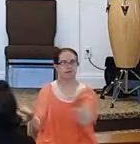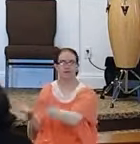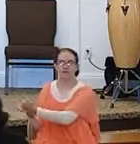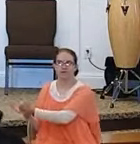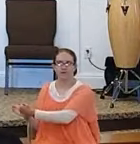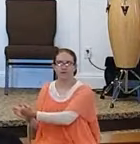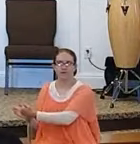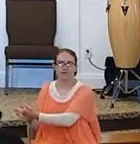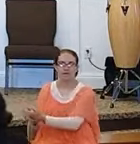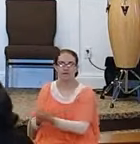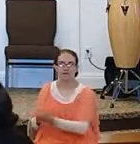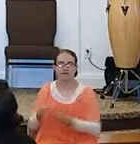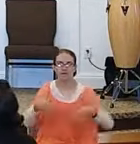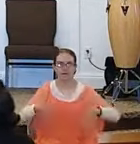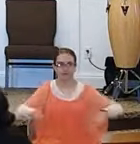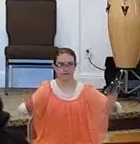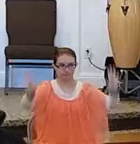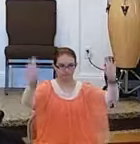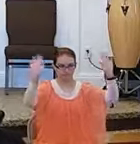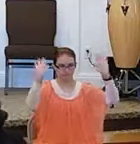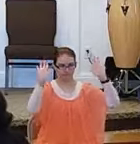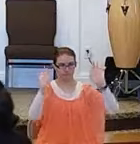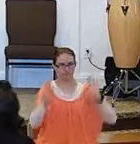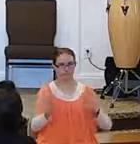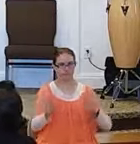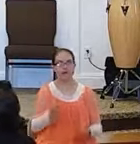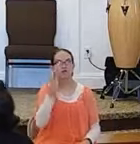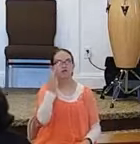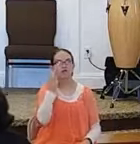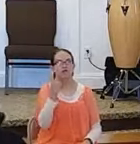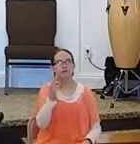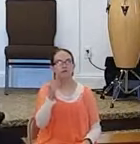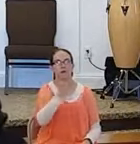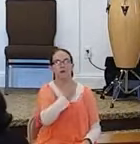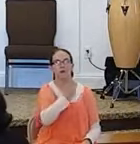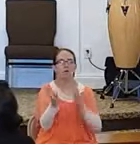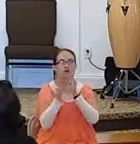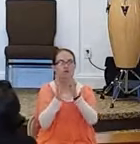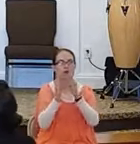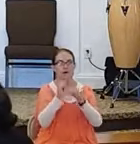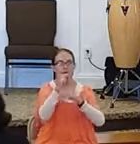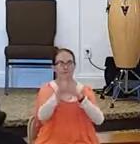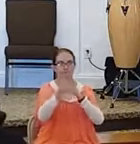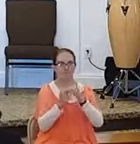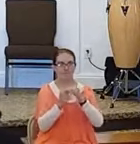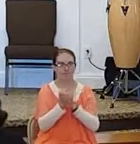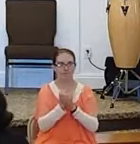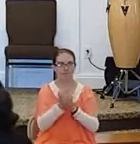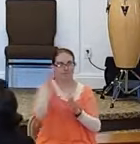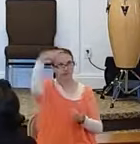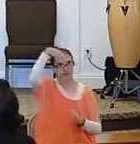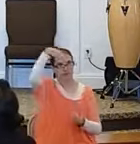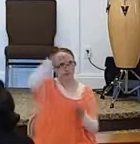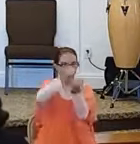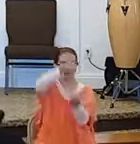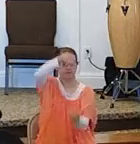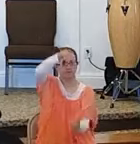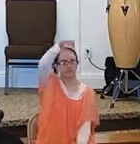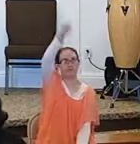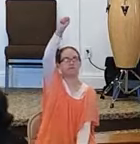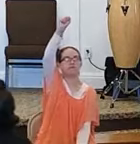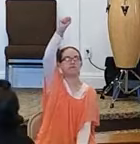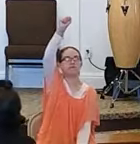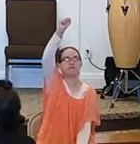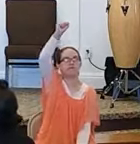there. When he gave up the ghost, they were there. Amen. When the priests were talking about the veil of the temple splitting from top to